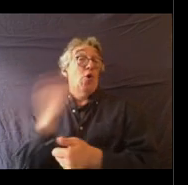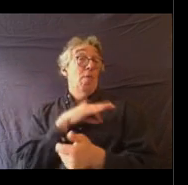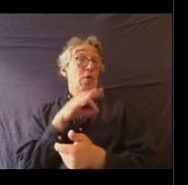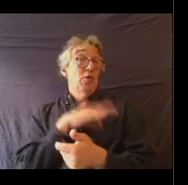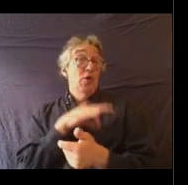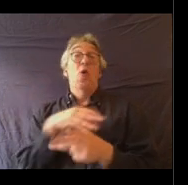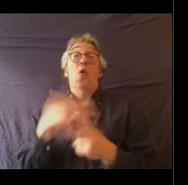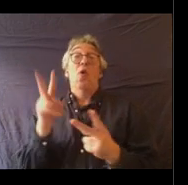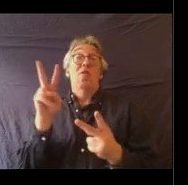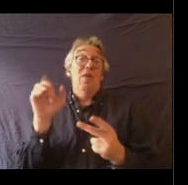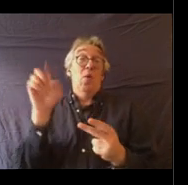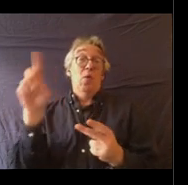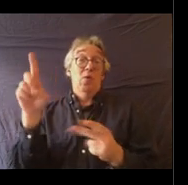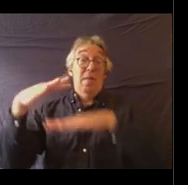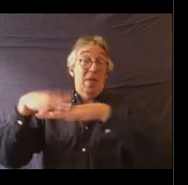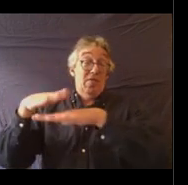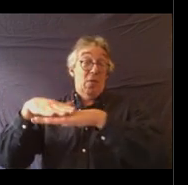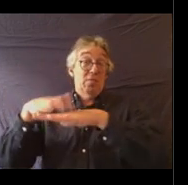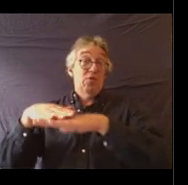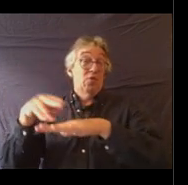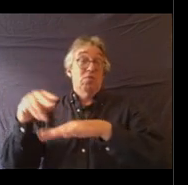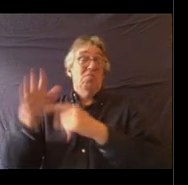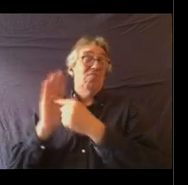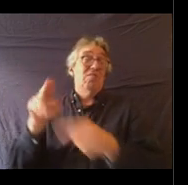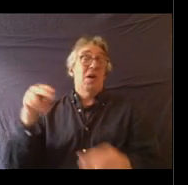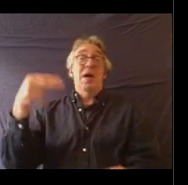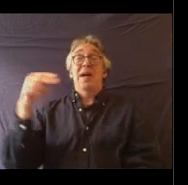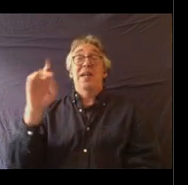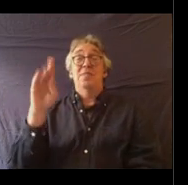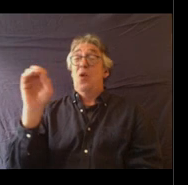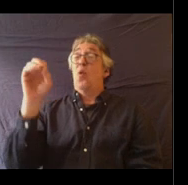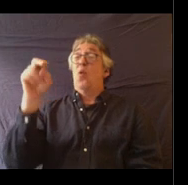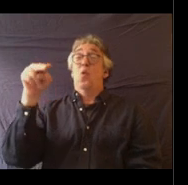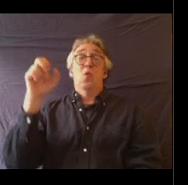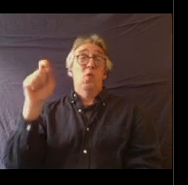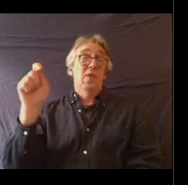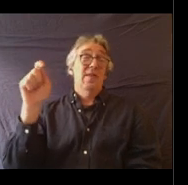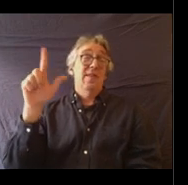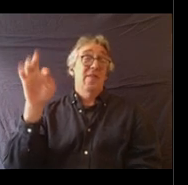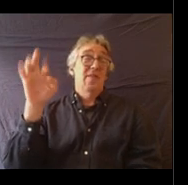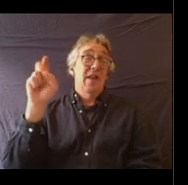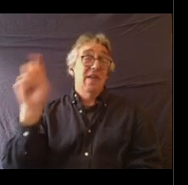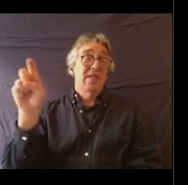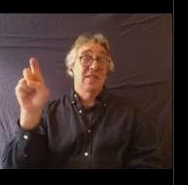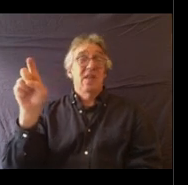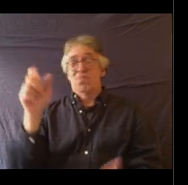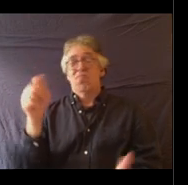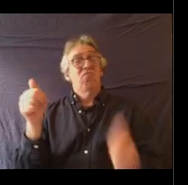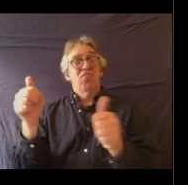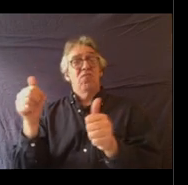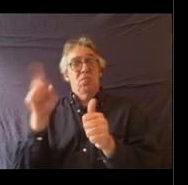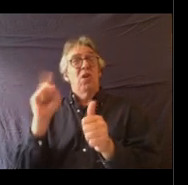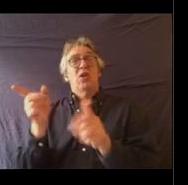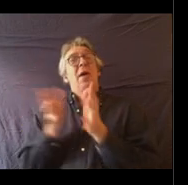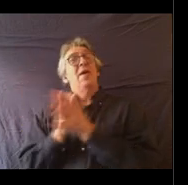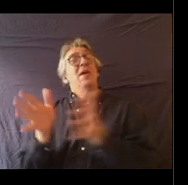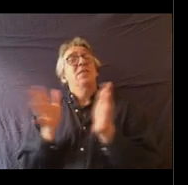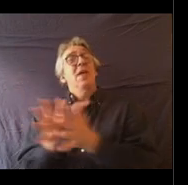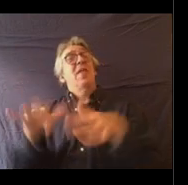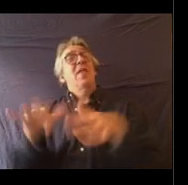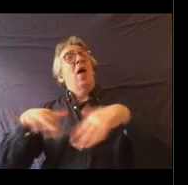demand platforms, meaning the Netflix and HBO in your country, to explain how they plan to meet